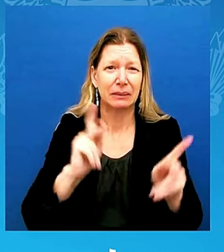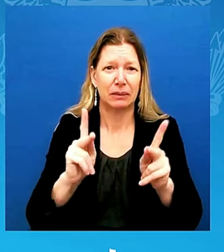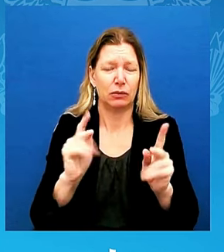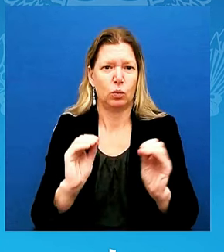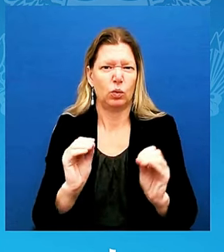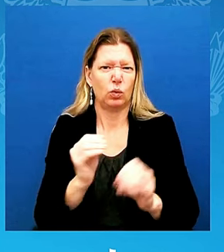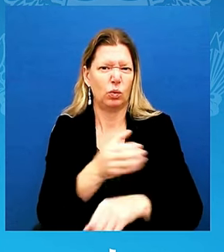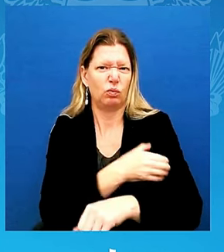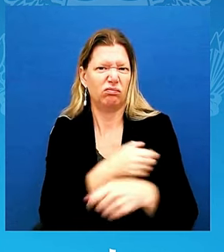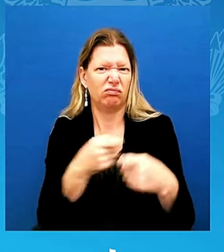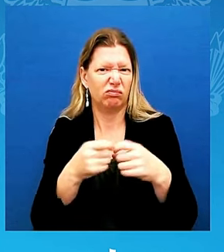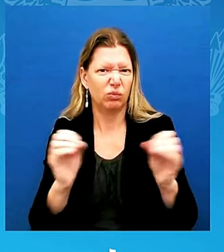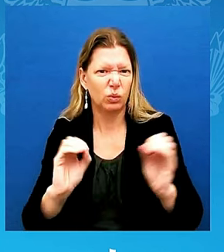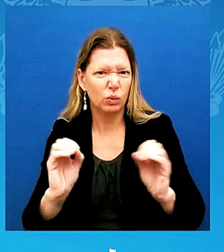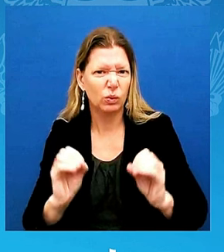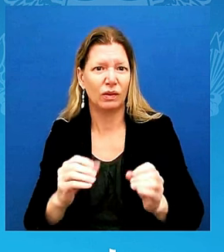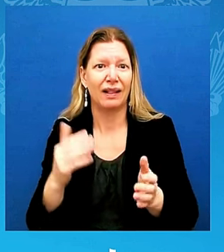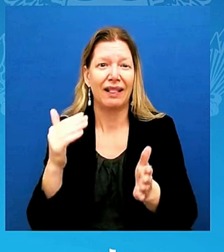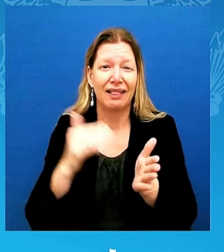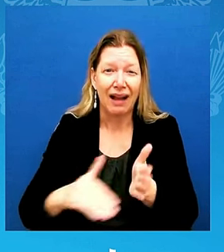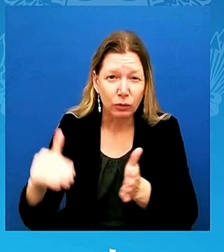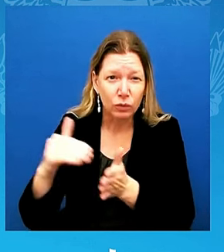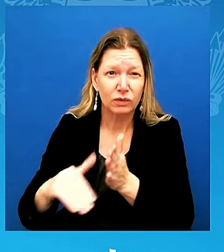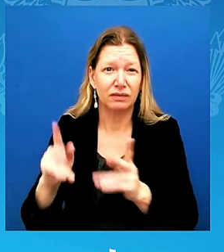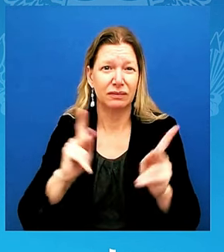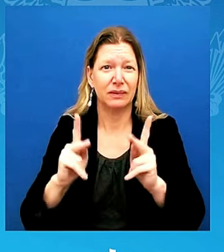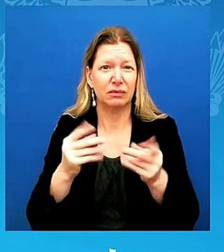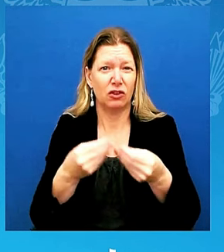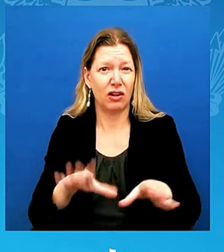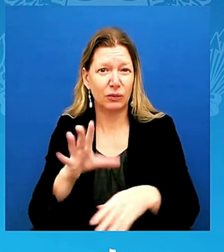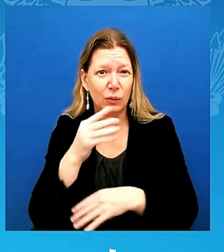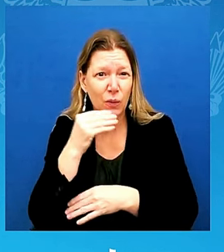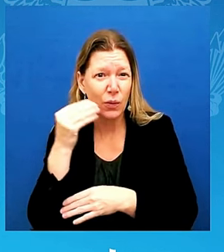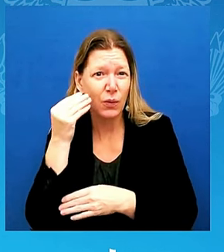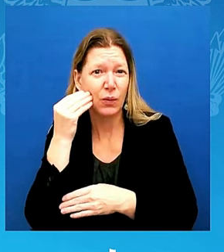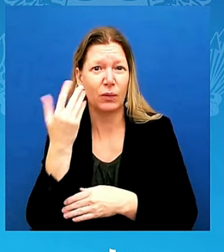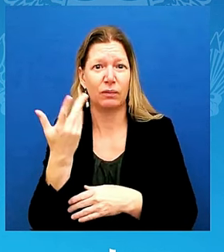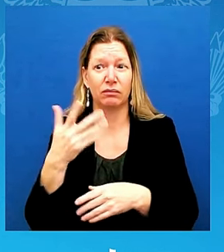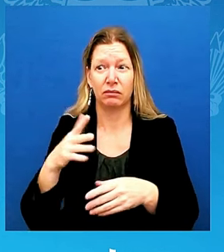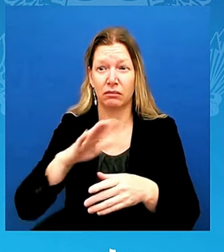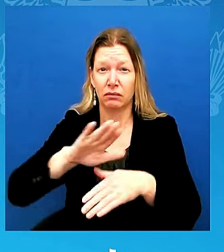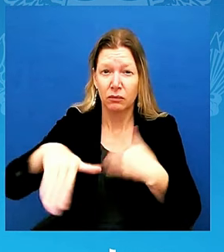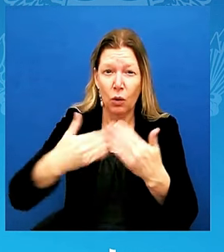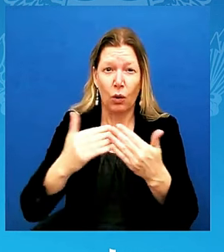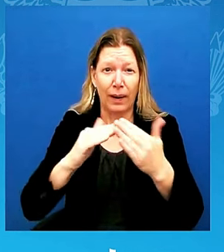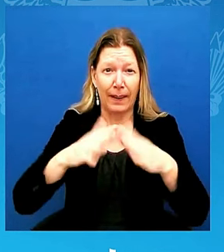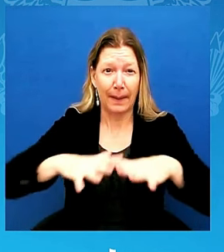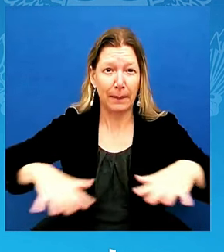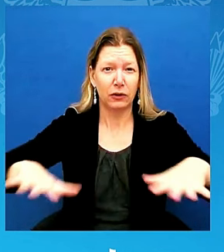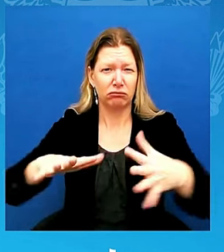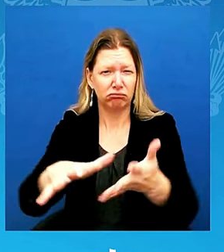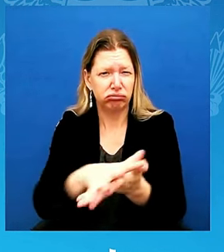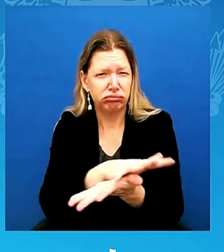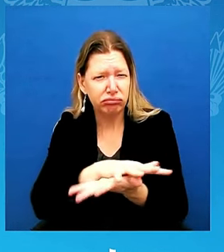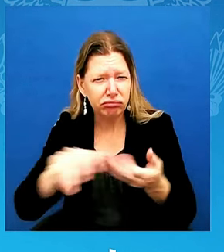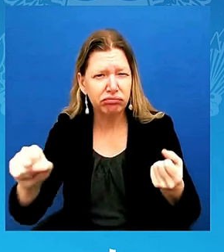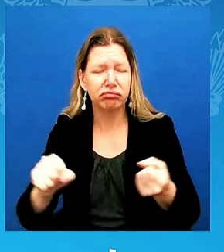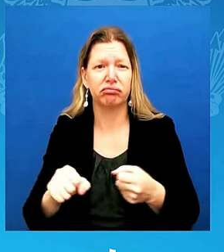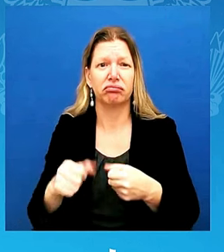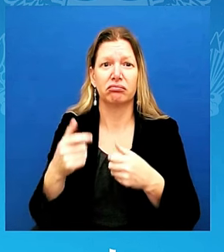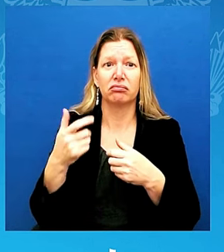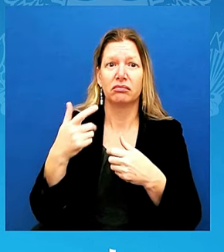neighborhoods have been destroyed. Major roads have been blocked or damaged, leaving entire